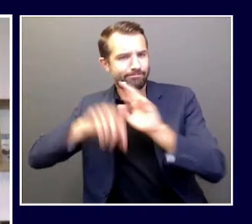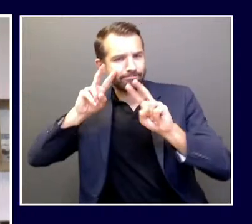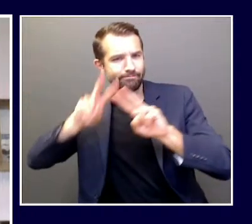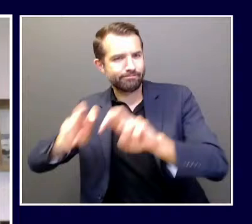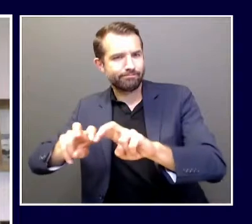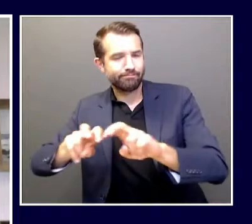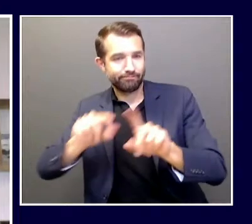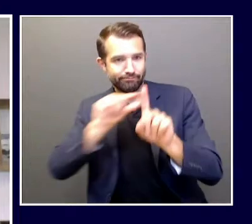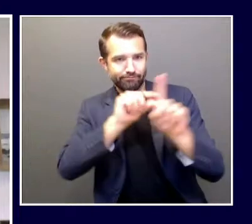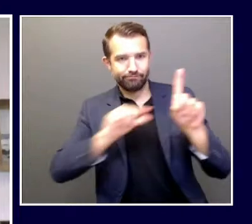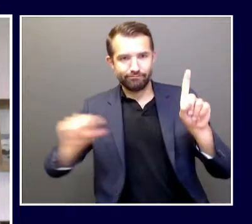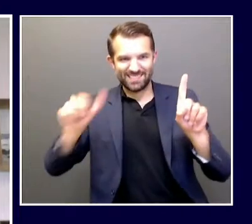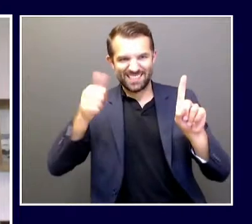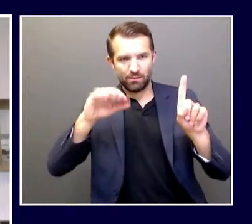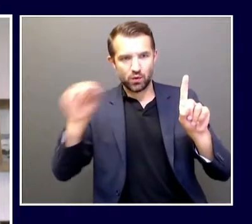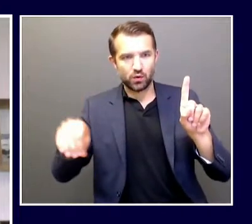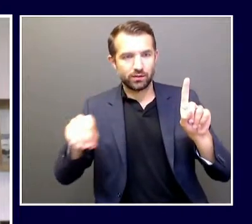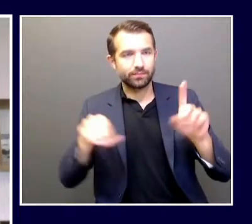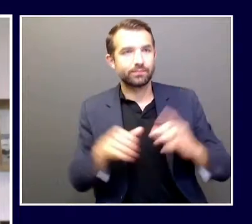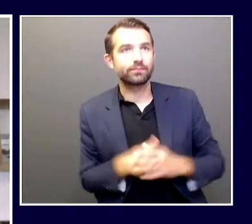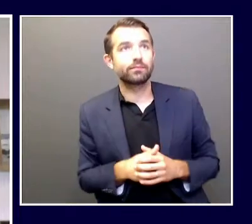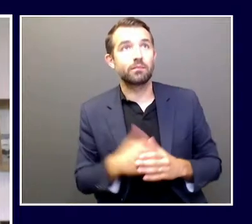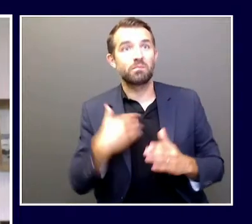percentage of positives that we were sequencing.